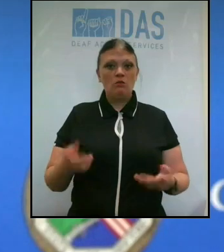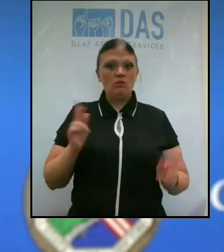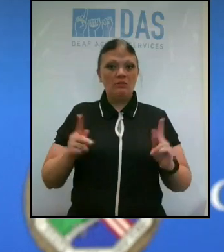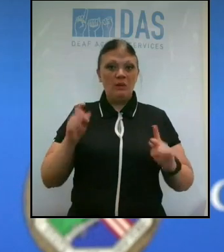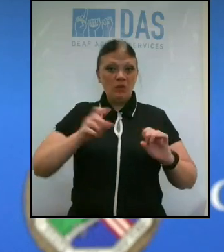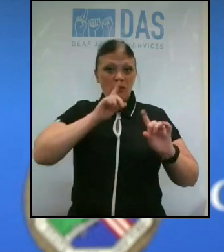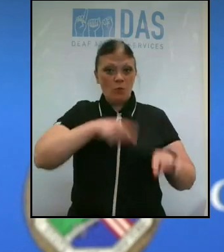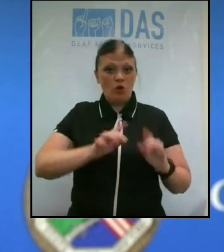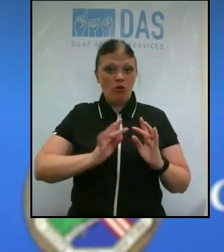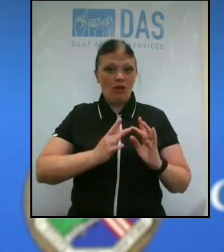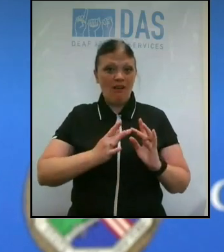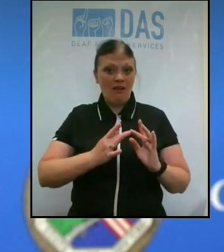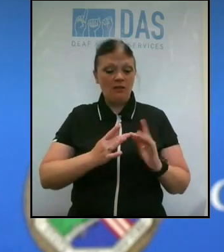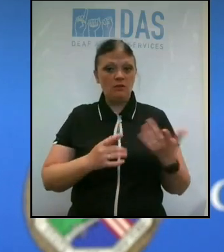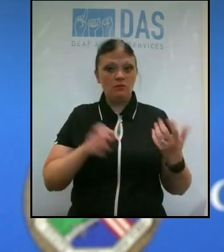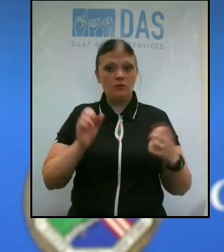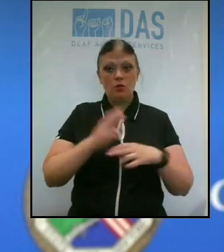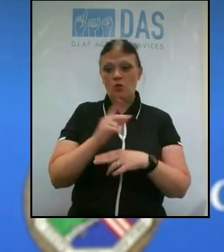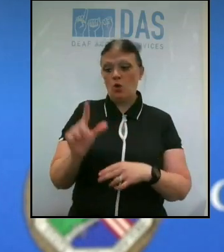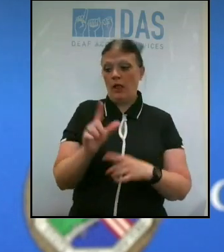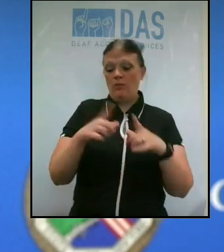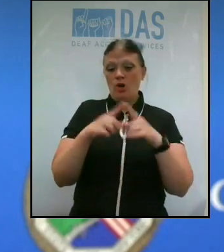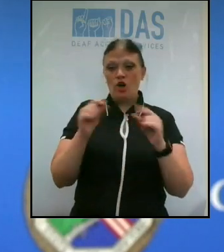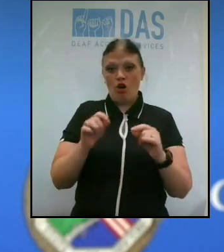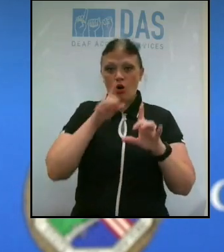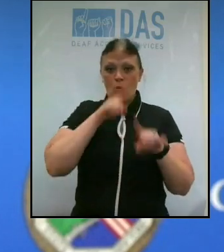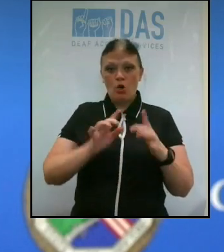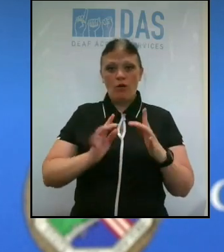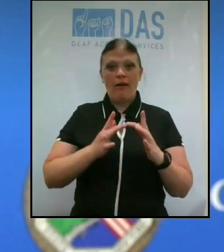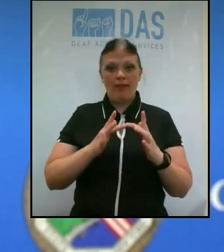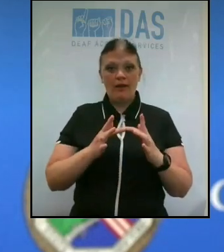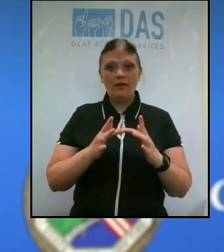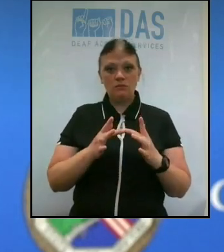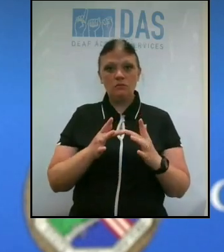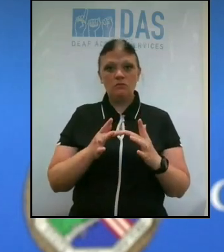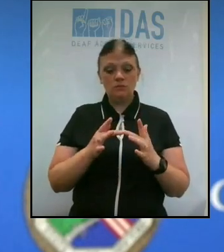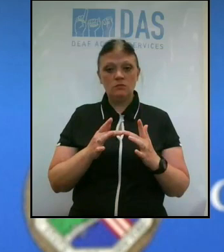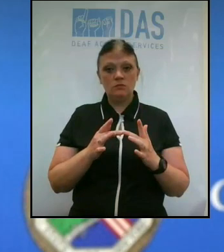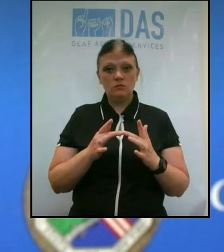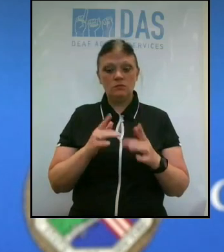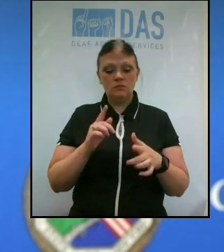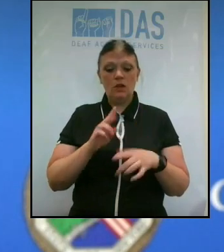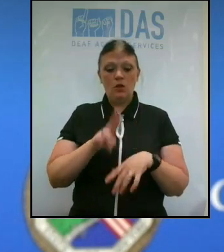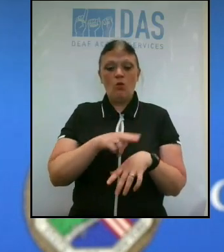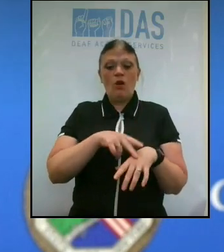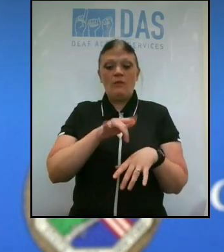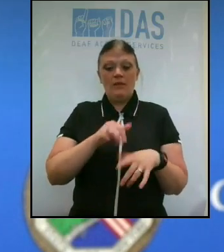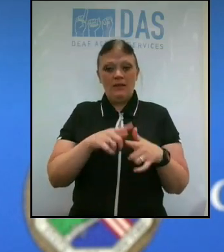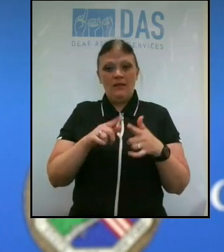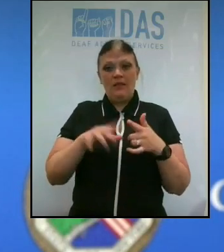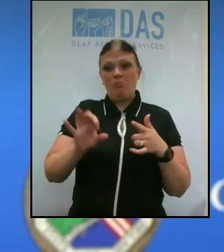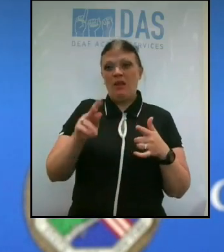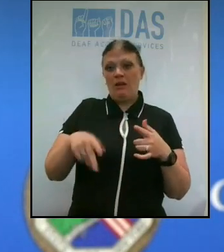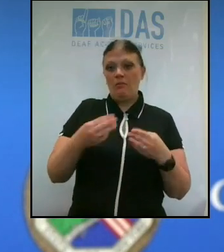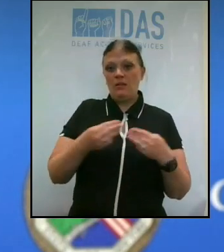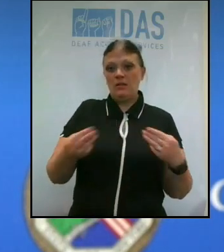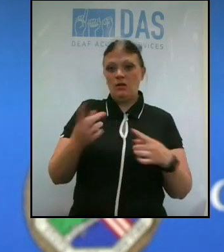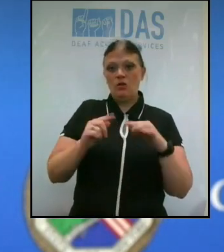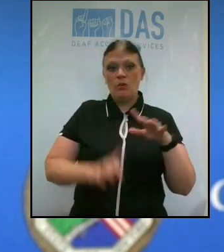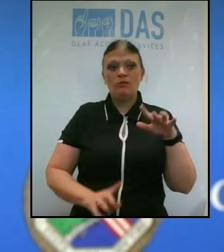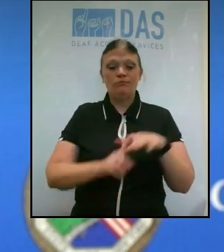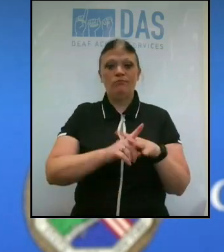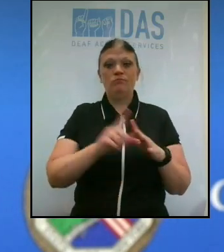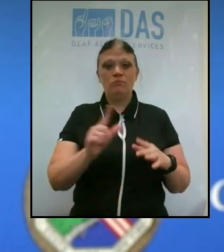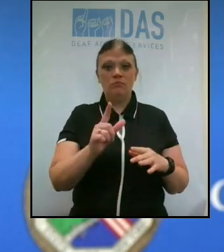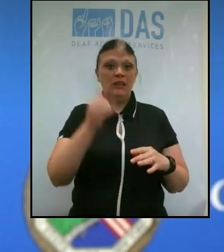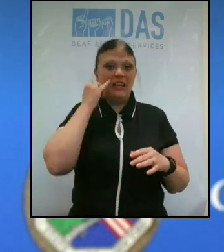could order online. You can, of course, use your library card to order online. Normally you would then pick up the materials when you got in the library, or